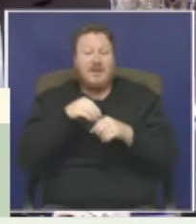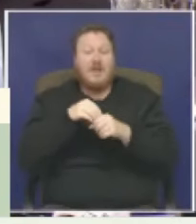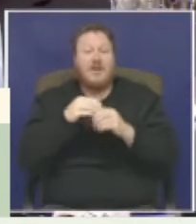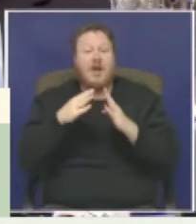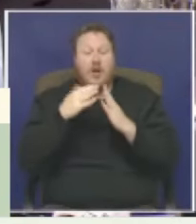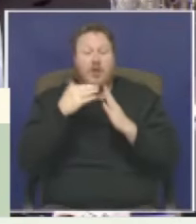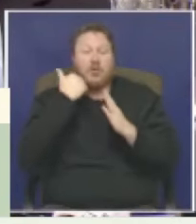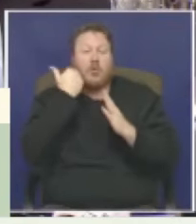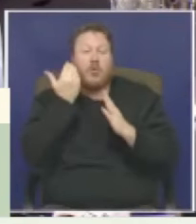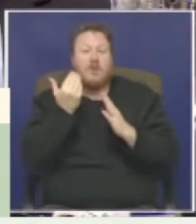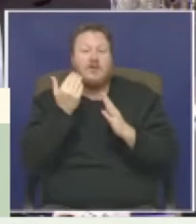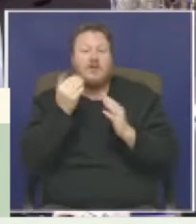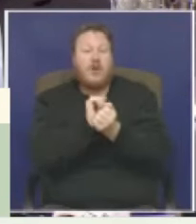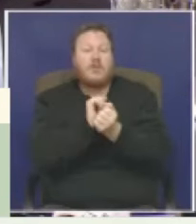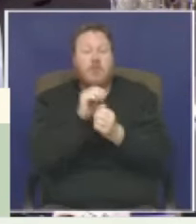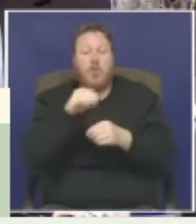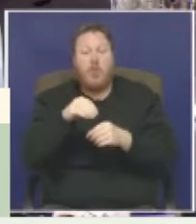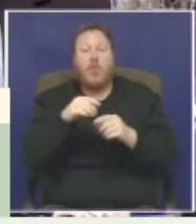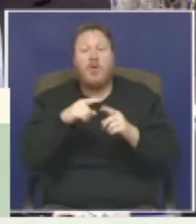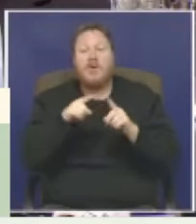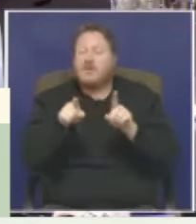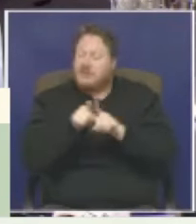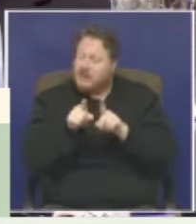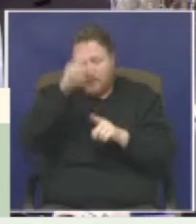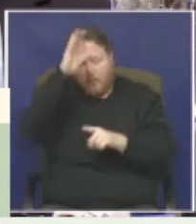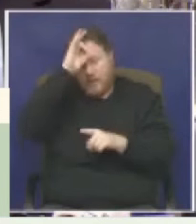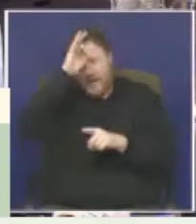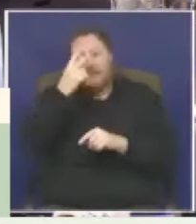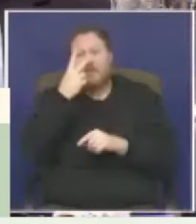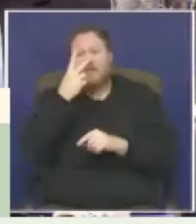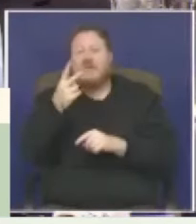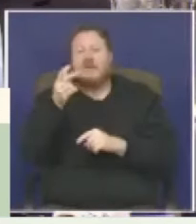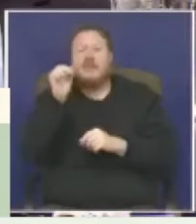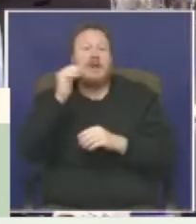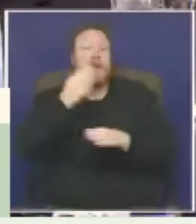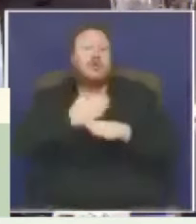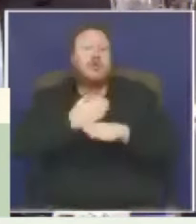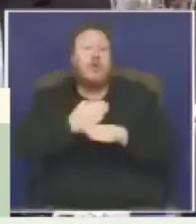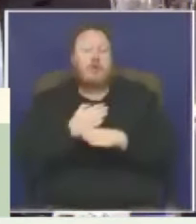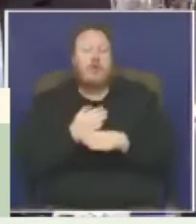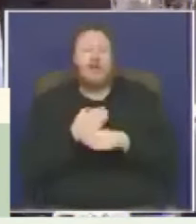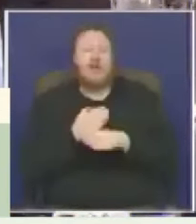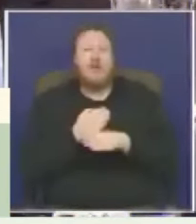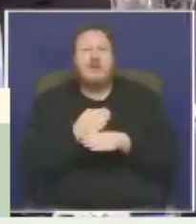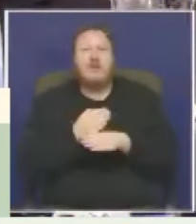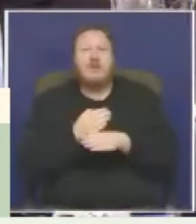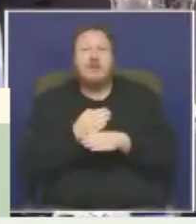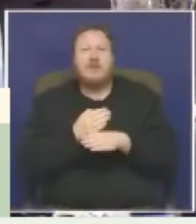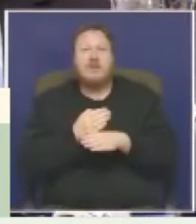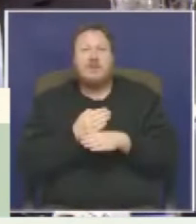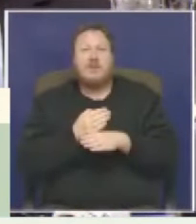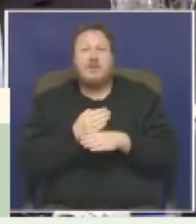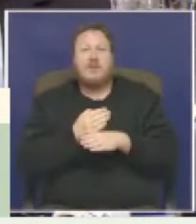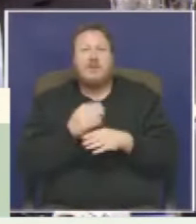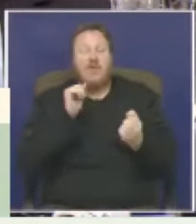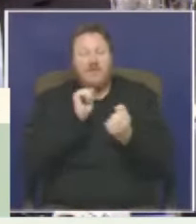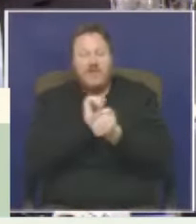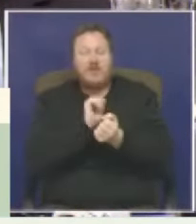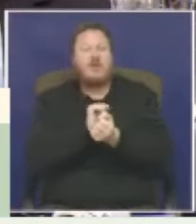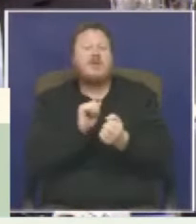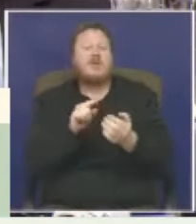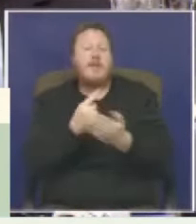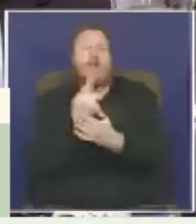police themselves, they want to see their job and their work resulting into a high number of convictions. We talk